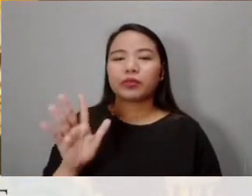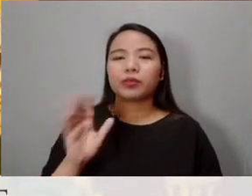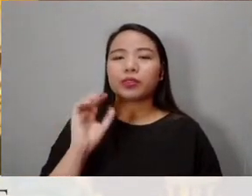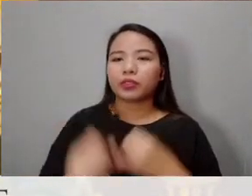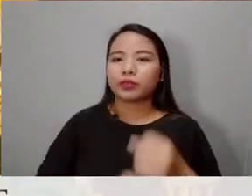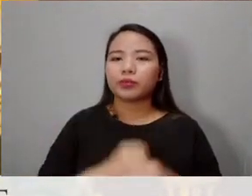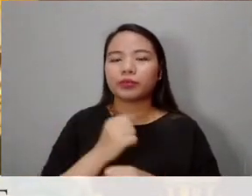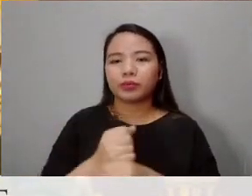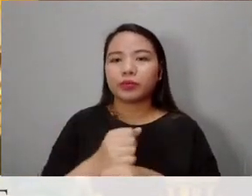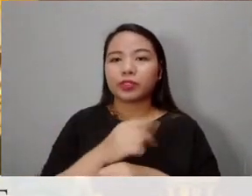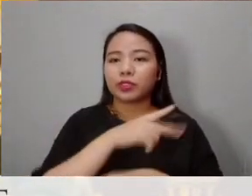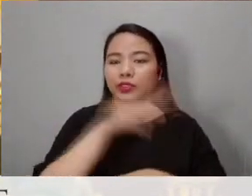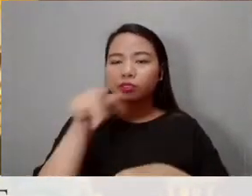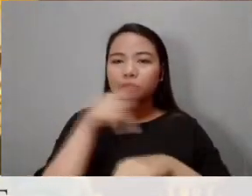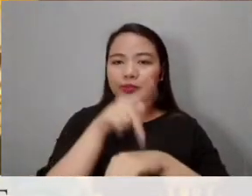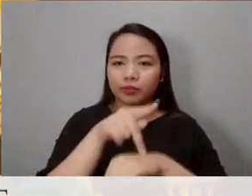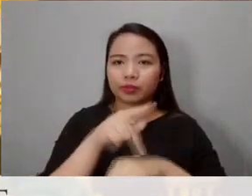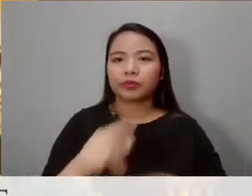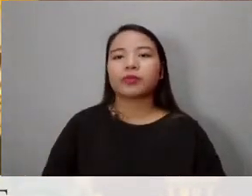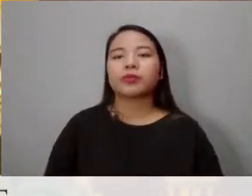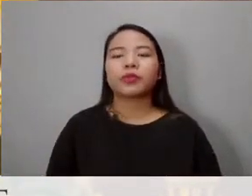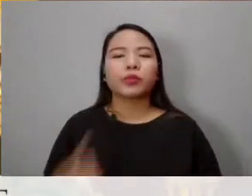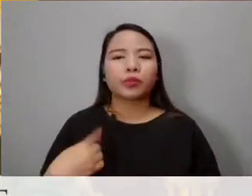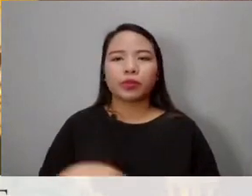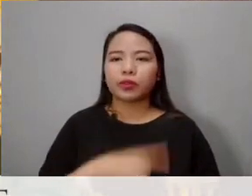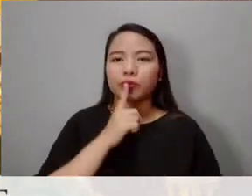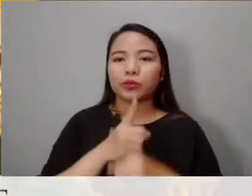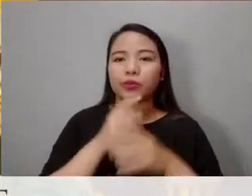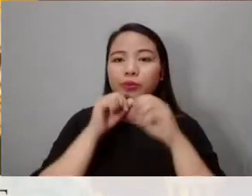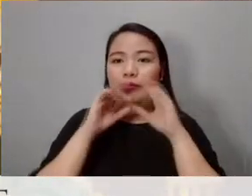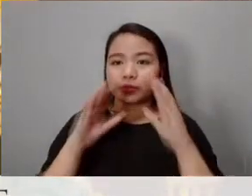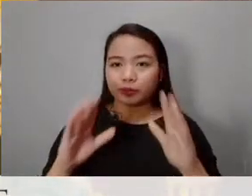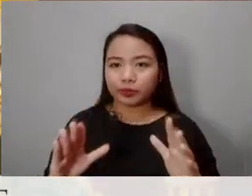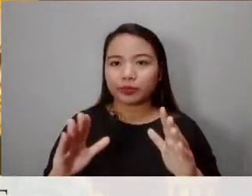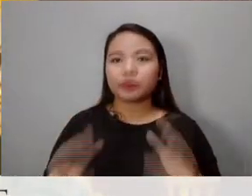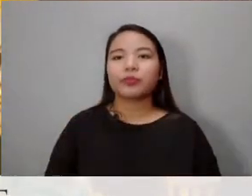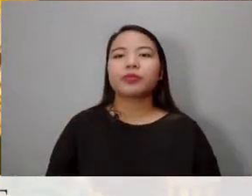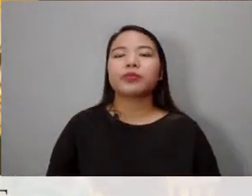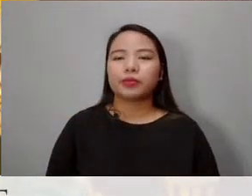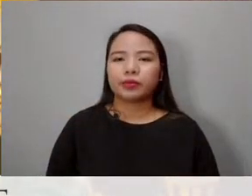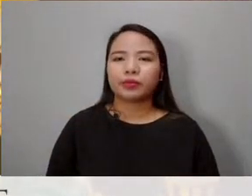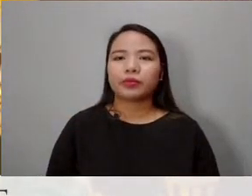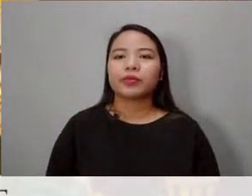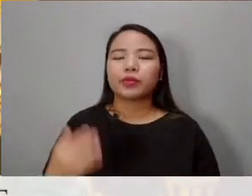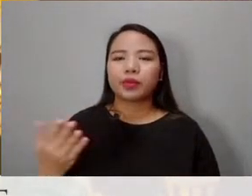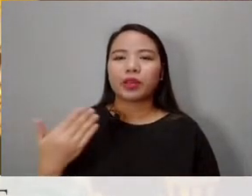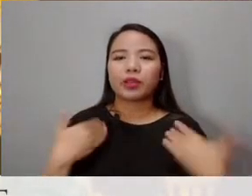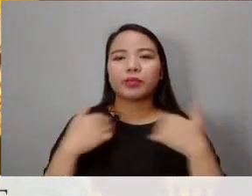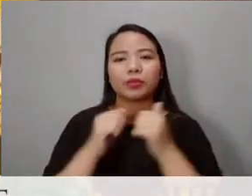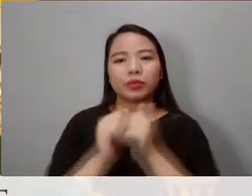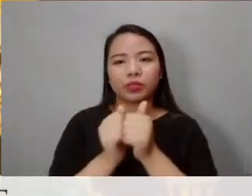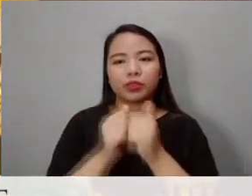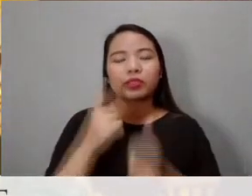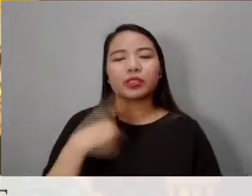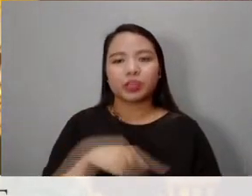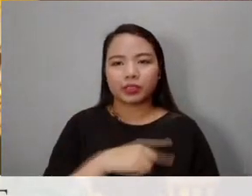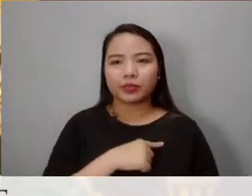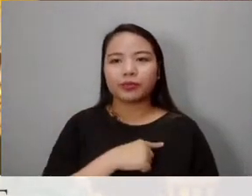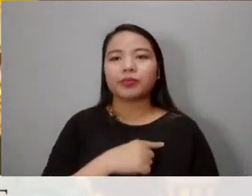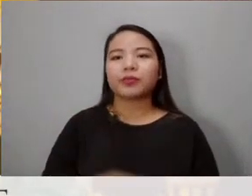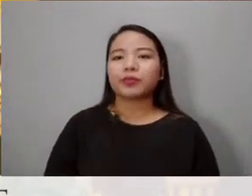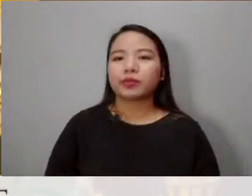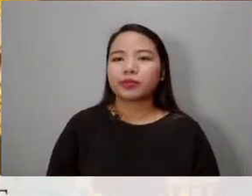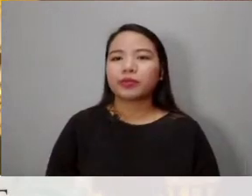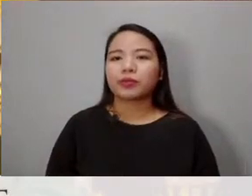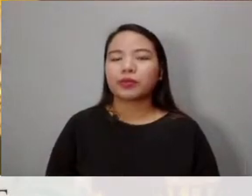country, we are so blessed and privileged to have you with us, Your Eminence. We are grateful for